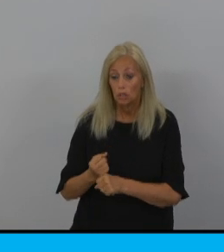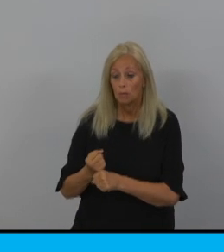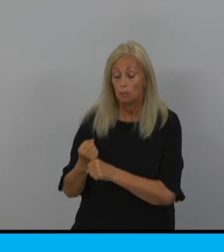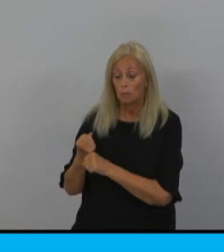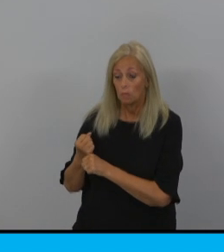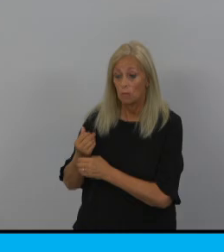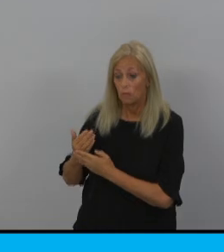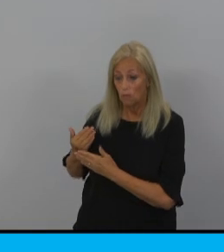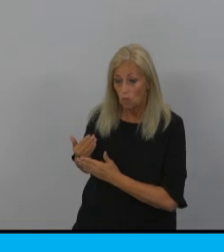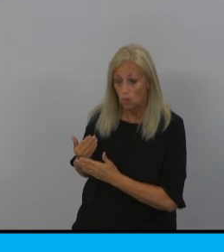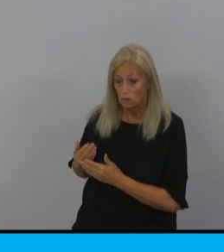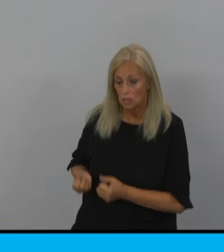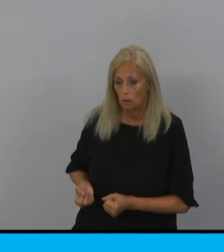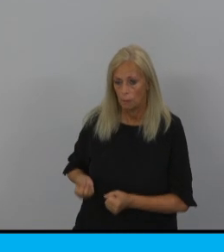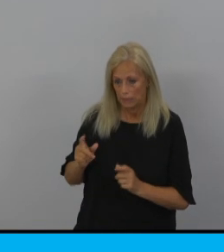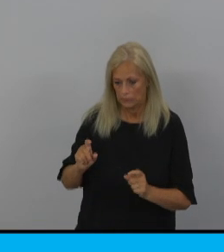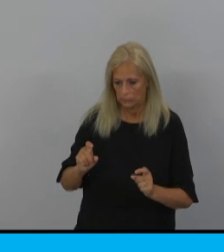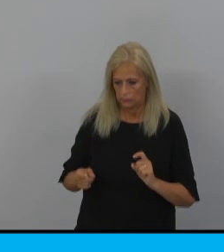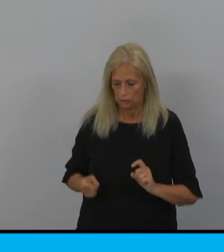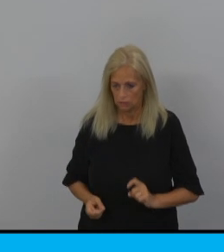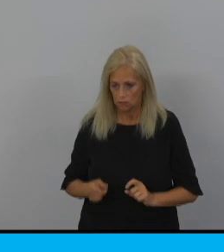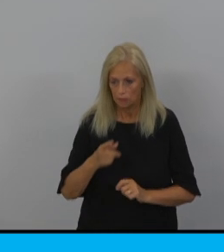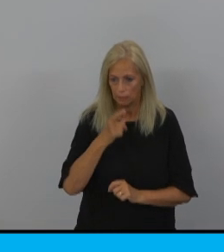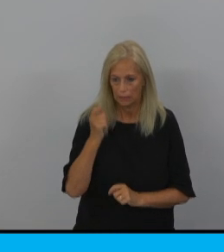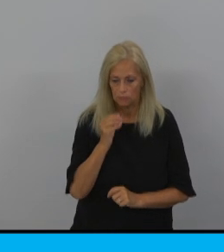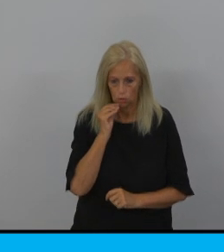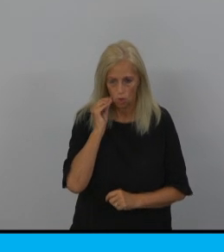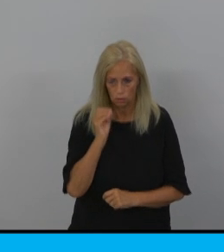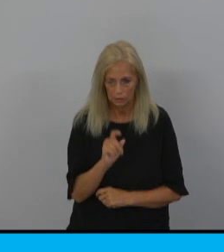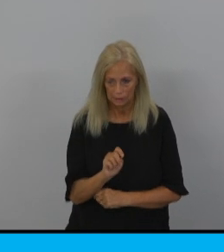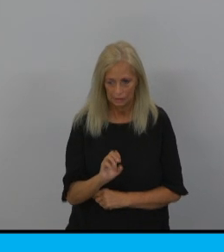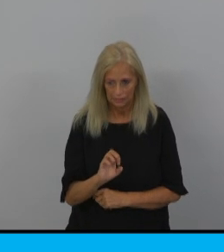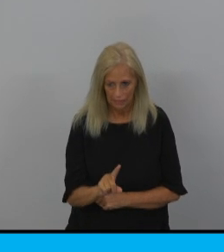so many adjustments because of homestead exemption. There were so many